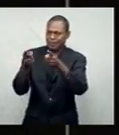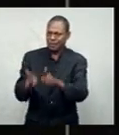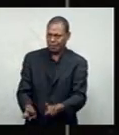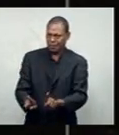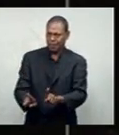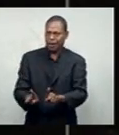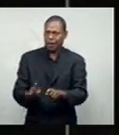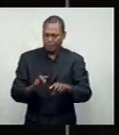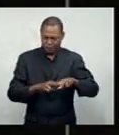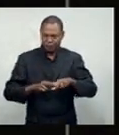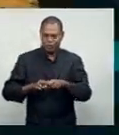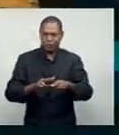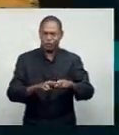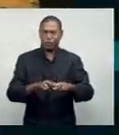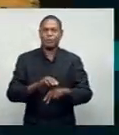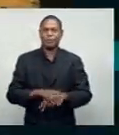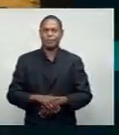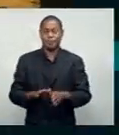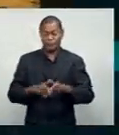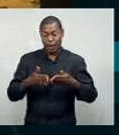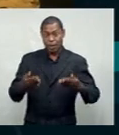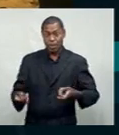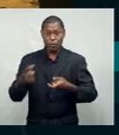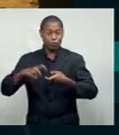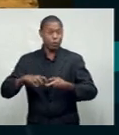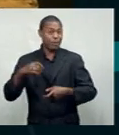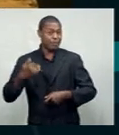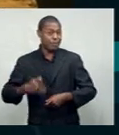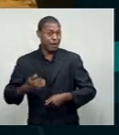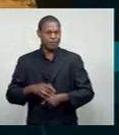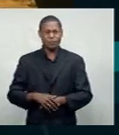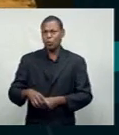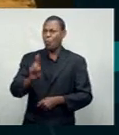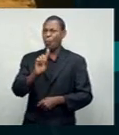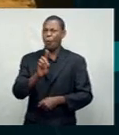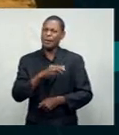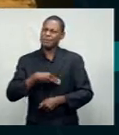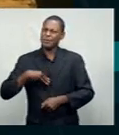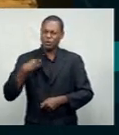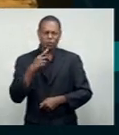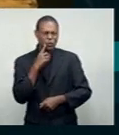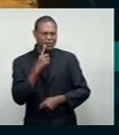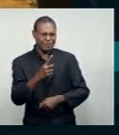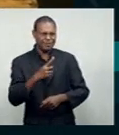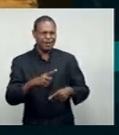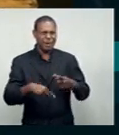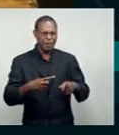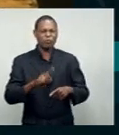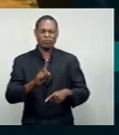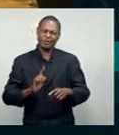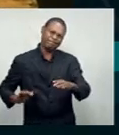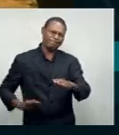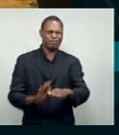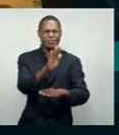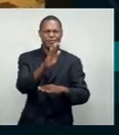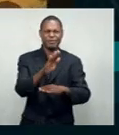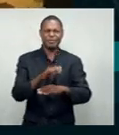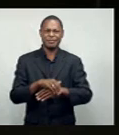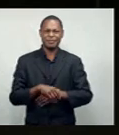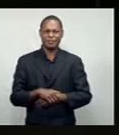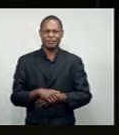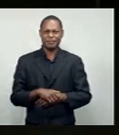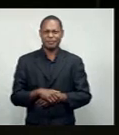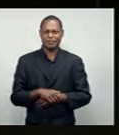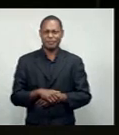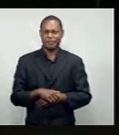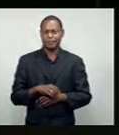in Fiji. Christiana Uluwai joins us live now. Christiana, what is the ministry saying on the spike in new infections? Well,